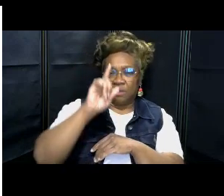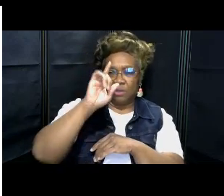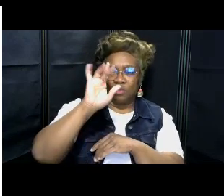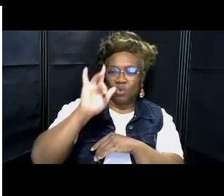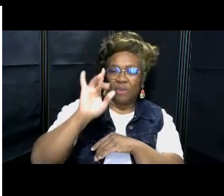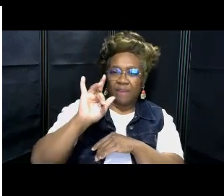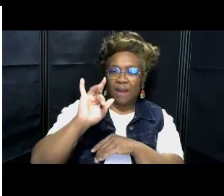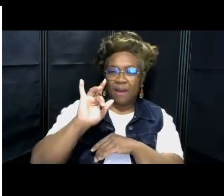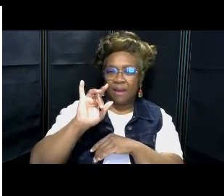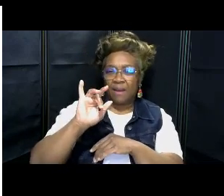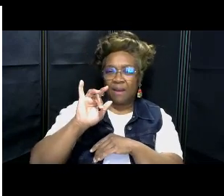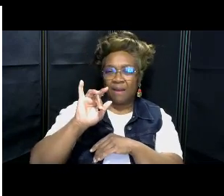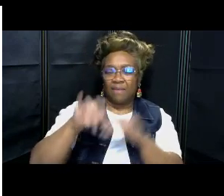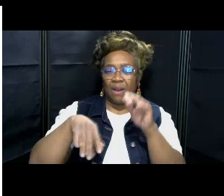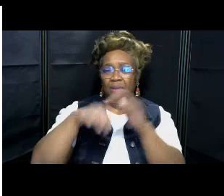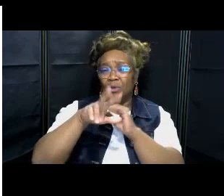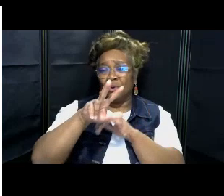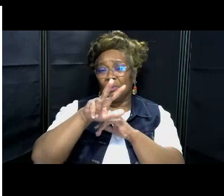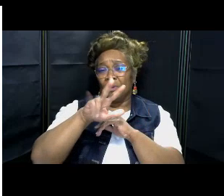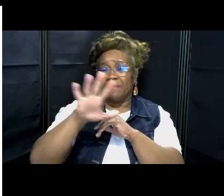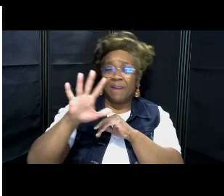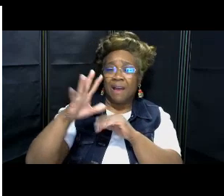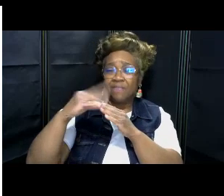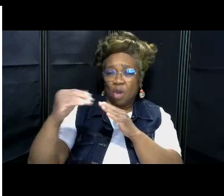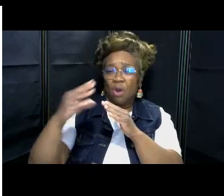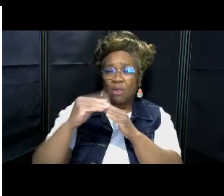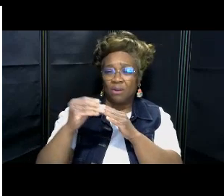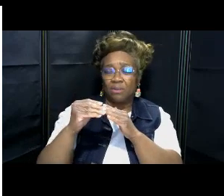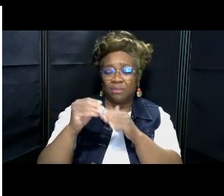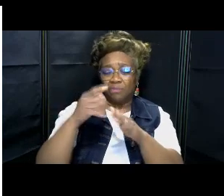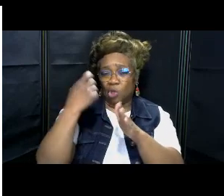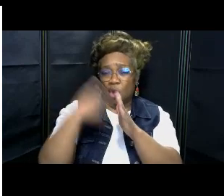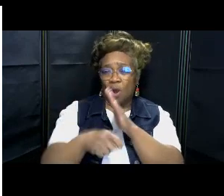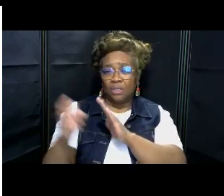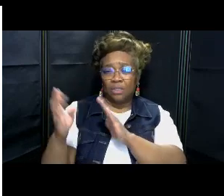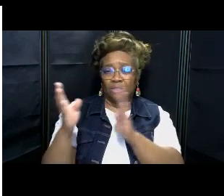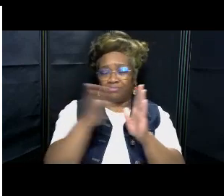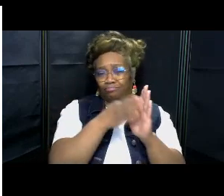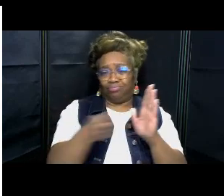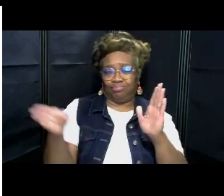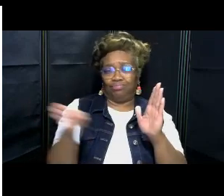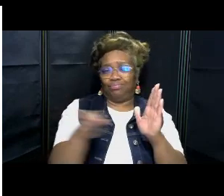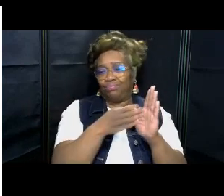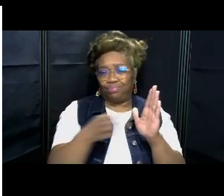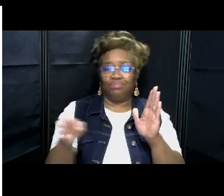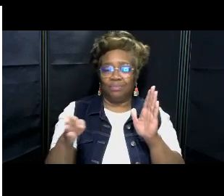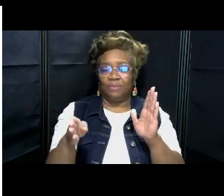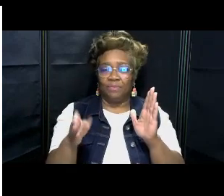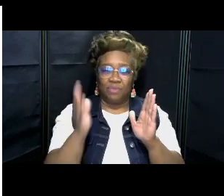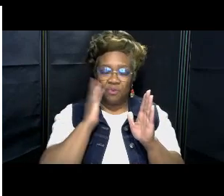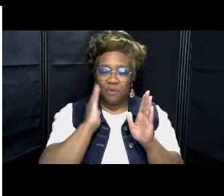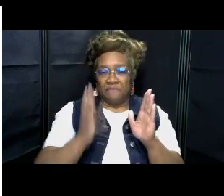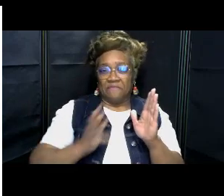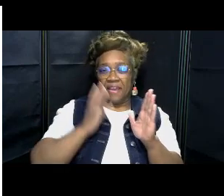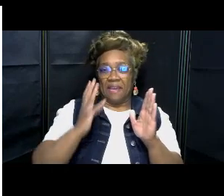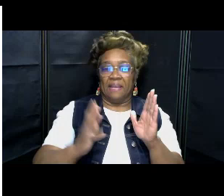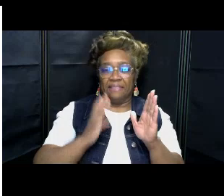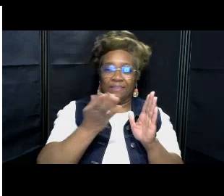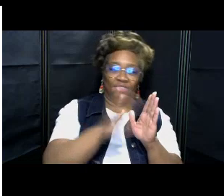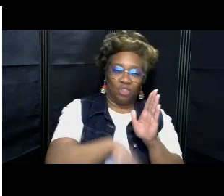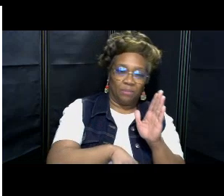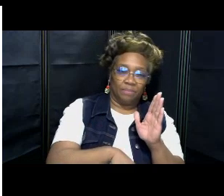all the way up to like $35 for that Bath and Body Works pillar candle, one with the 3 and 4 wicks in the inside. But